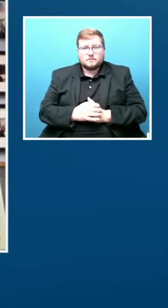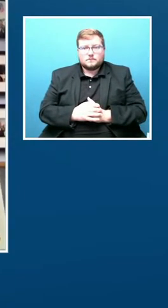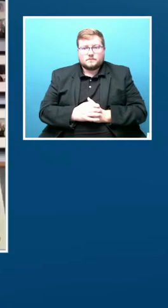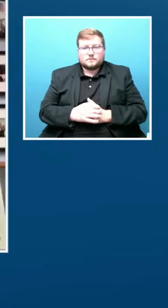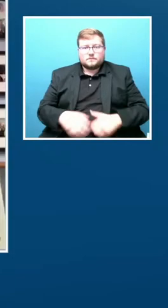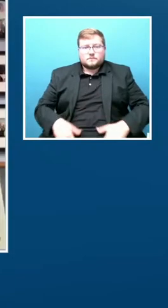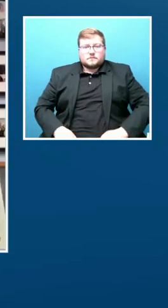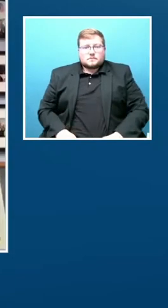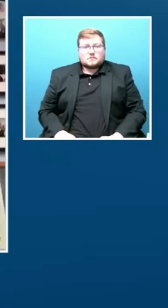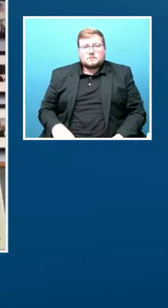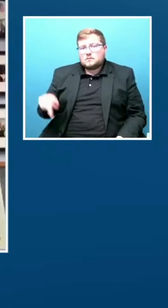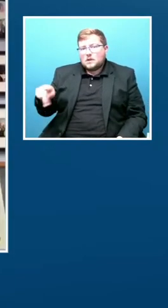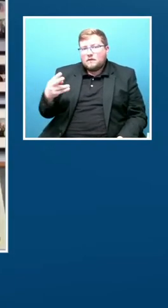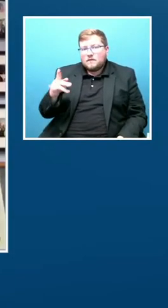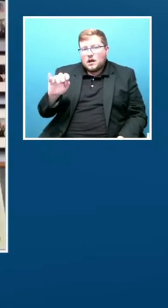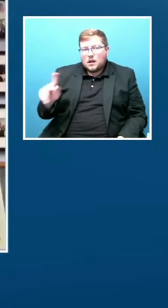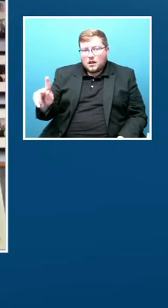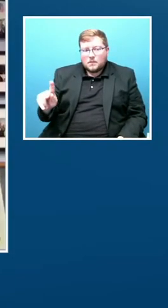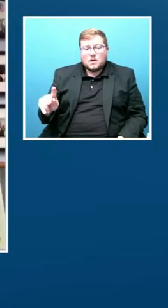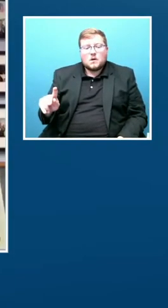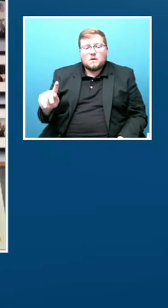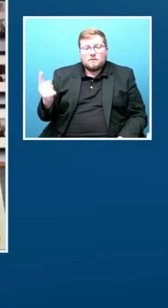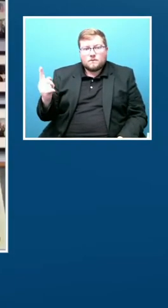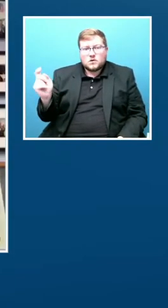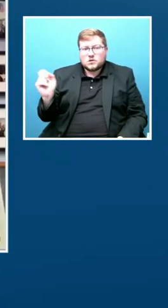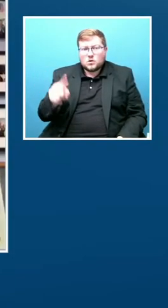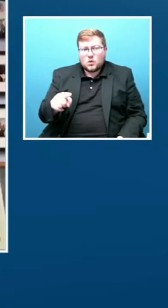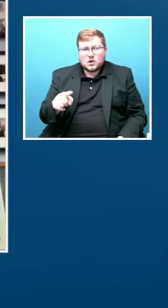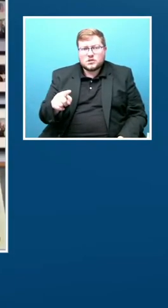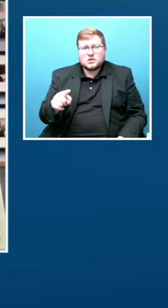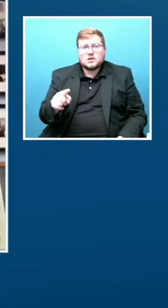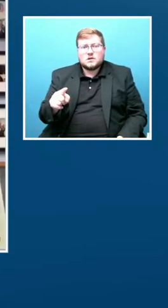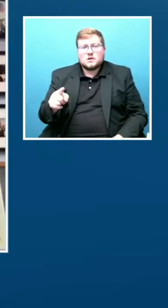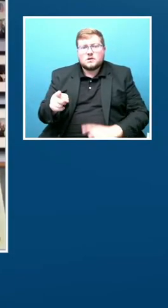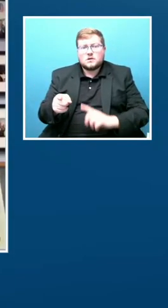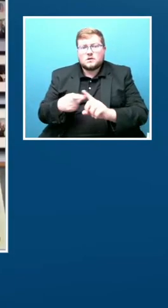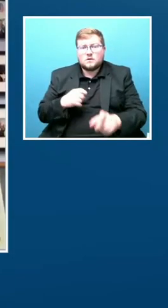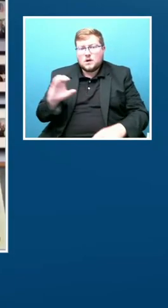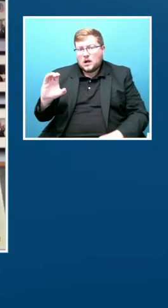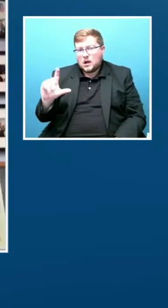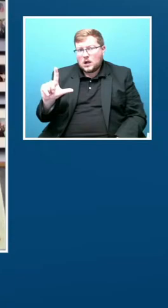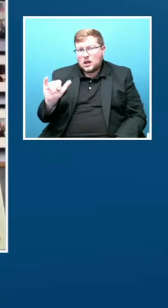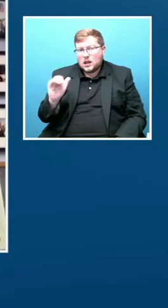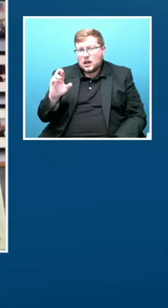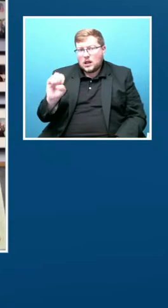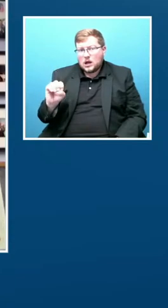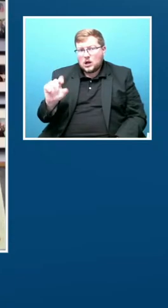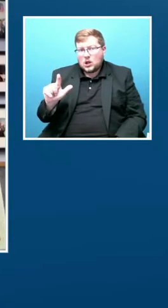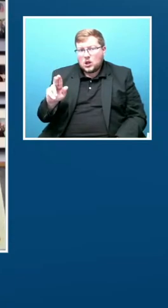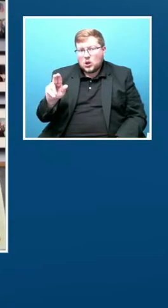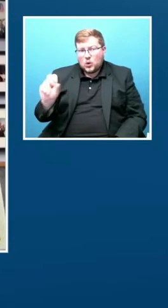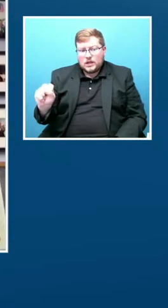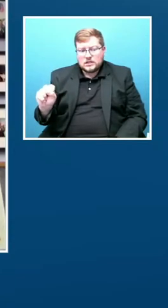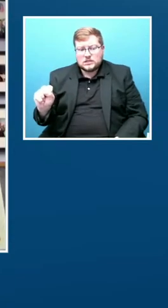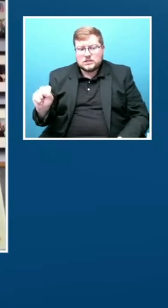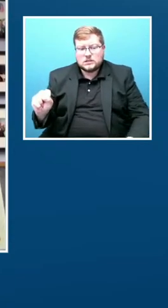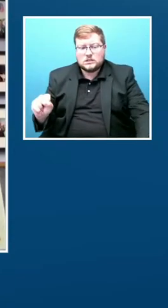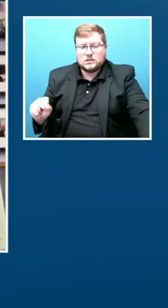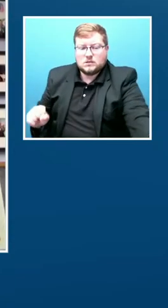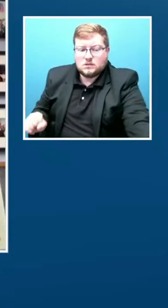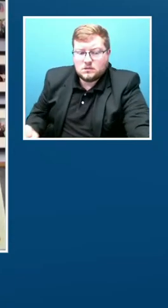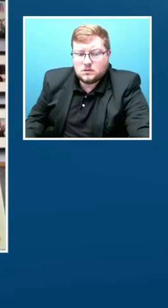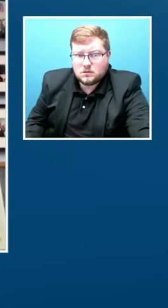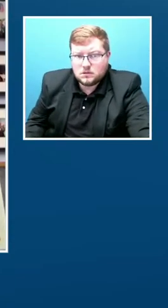Thank you, Chairman. Our first question today comes from Claire Lucas. Feel free to unmute your